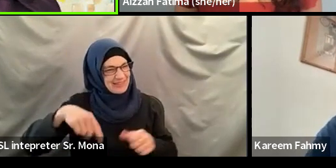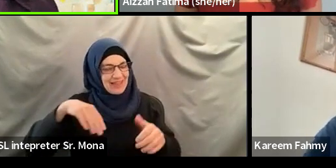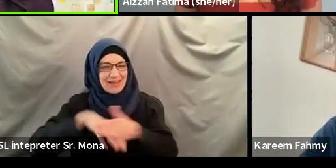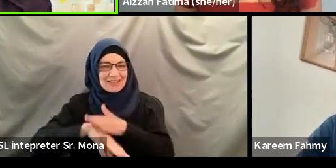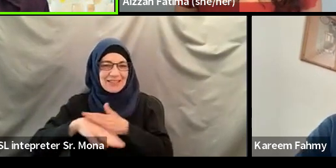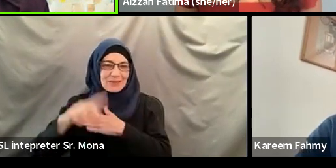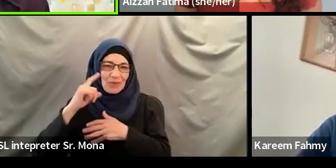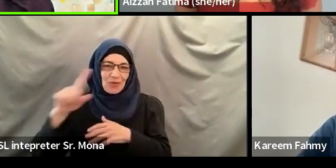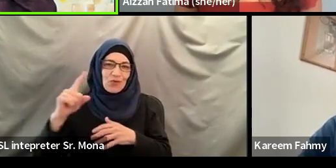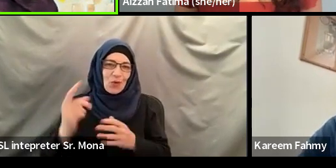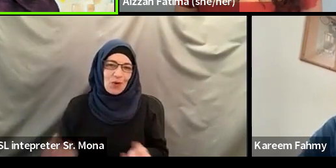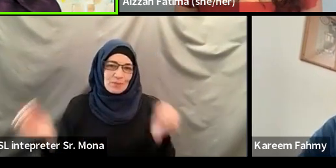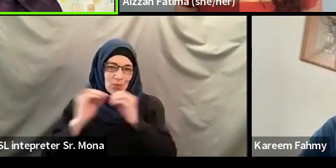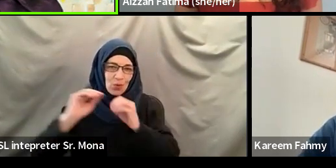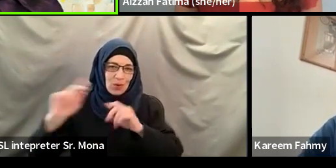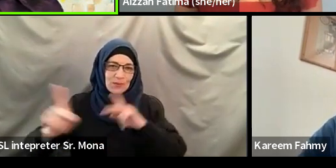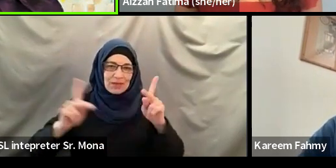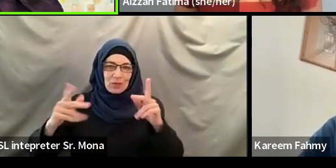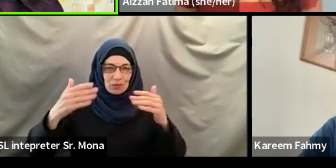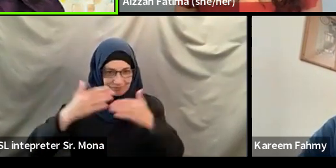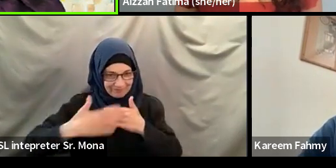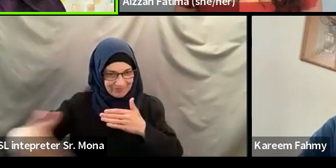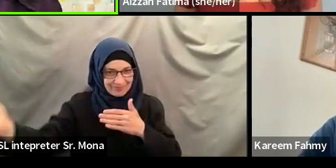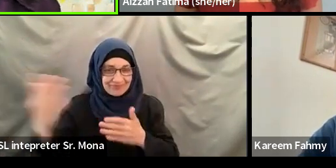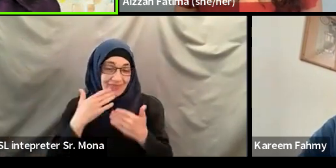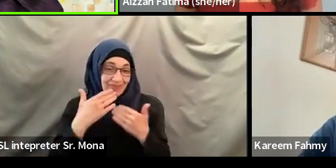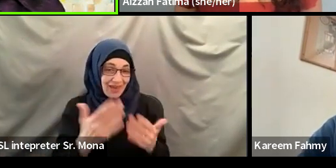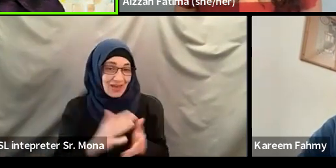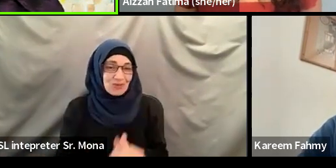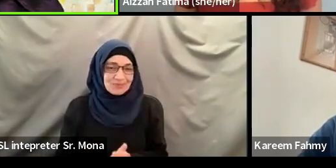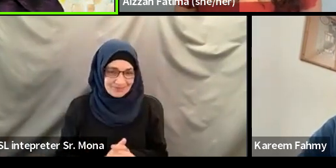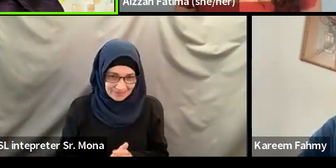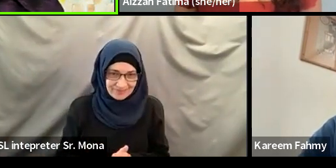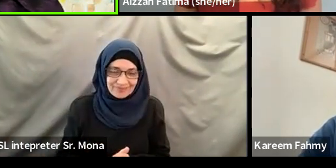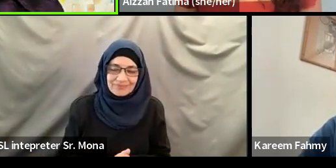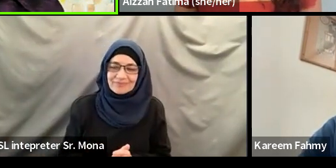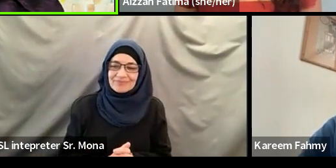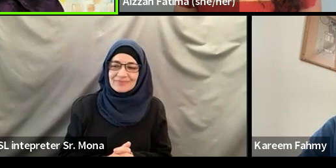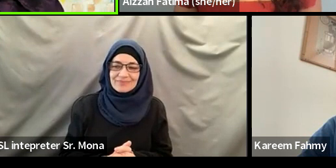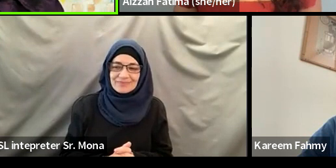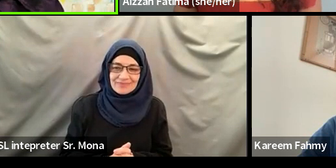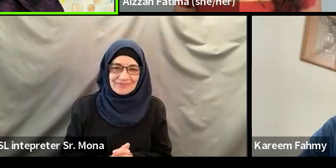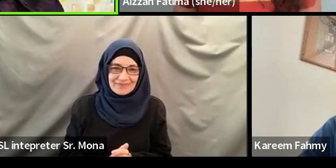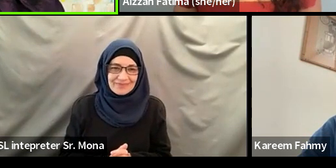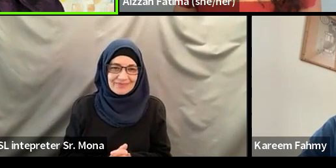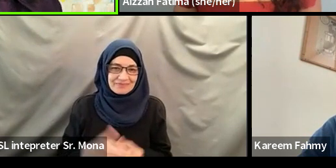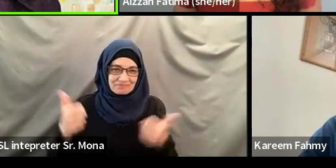for more folks in the future. So thank you, and currently.